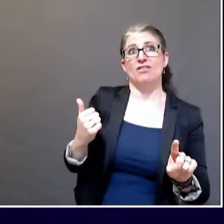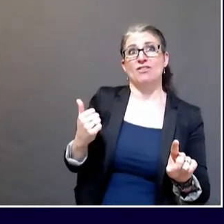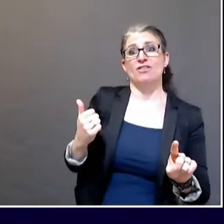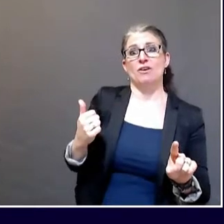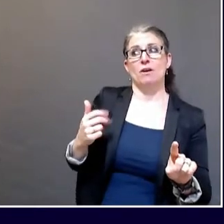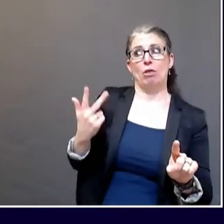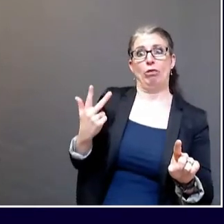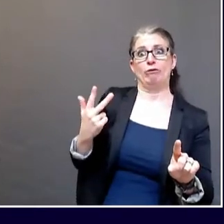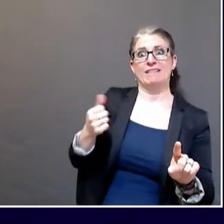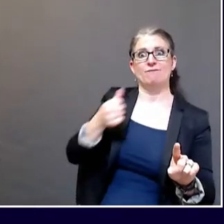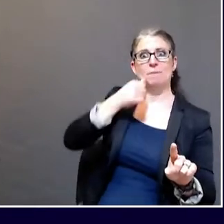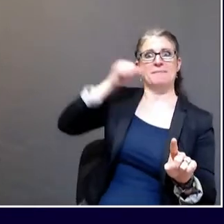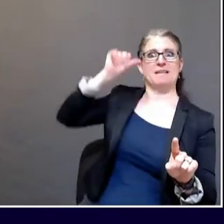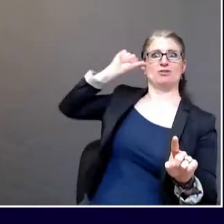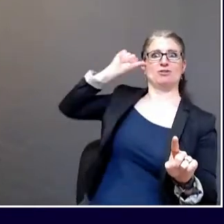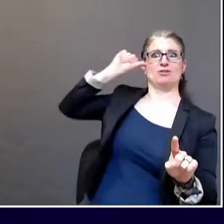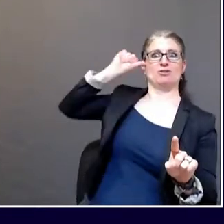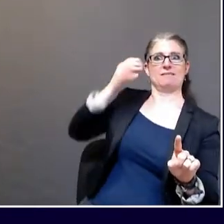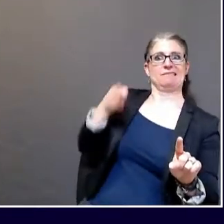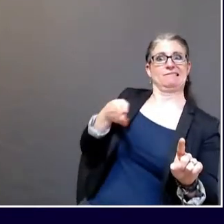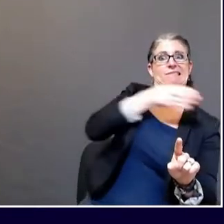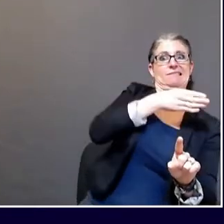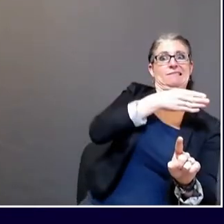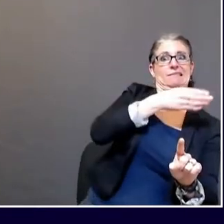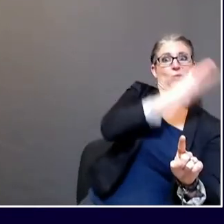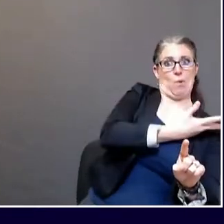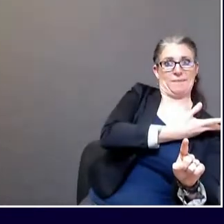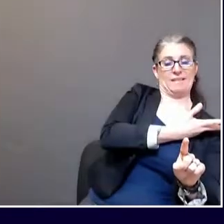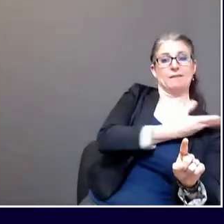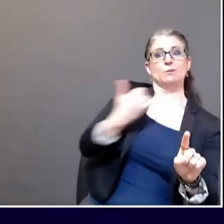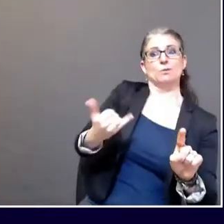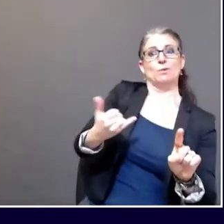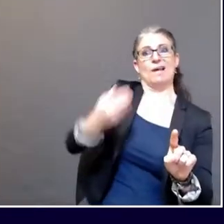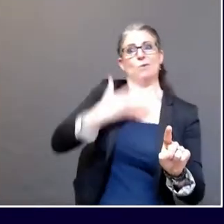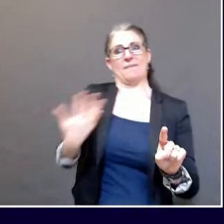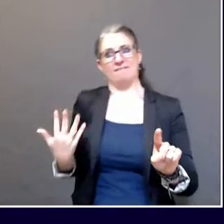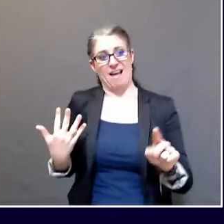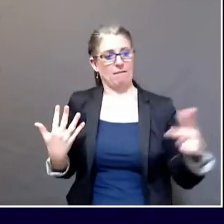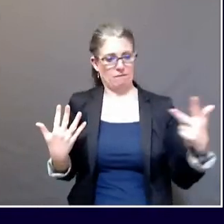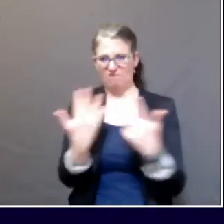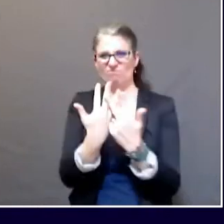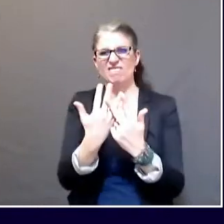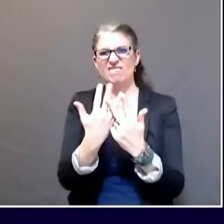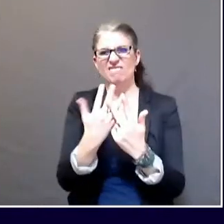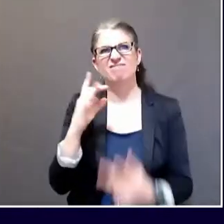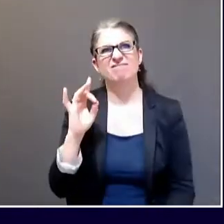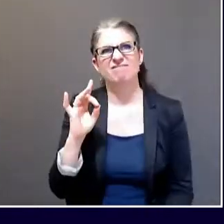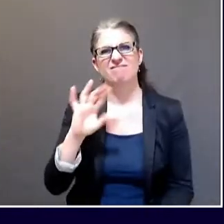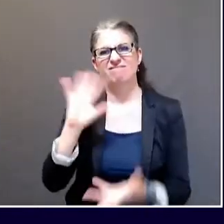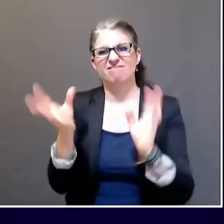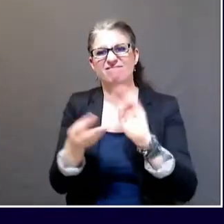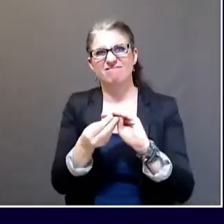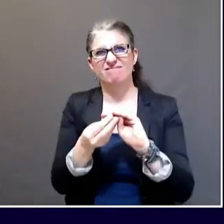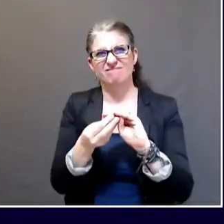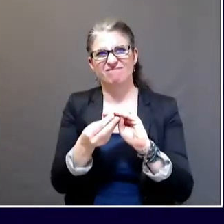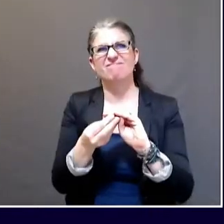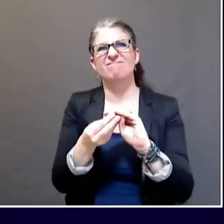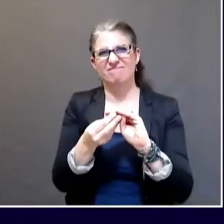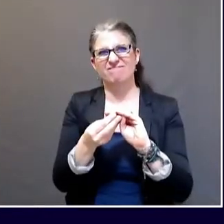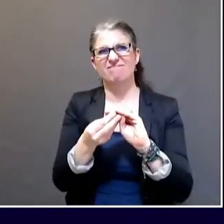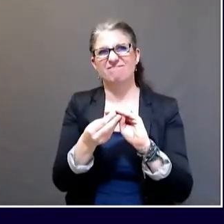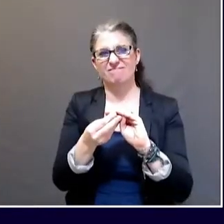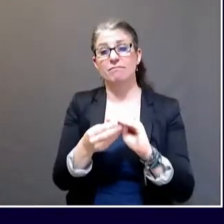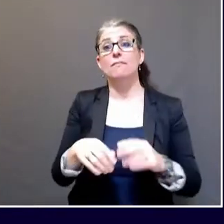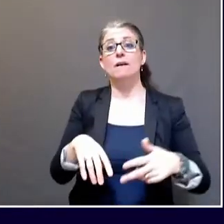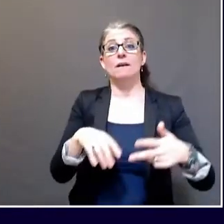deaths include 1 resident of Hancock County and 2 residents of Penobscot County. 2 of the death reports we received